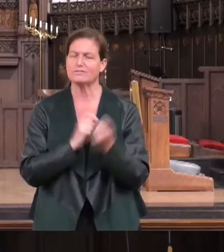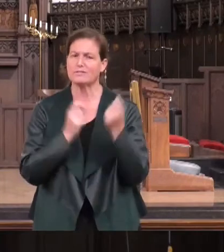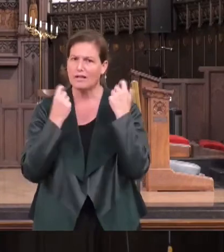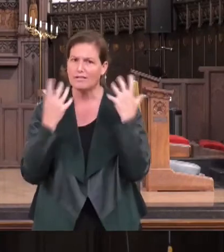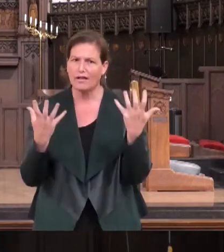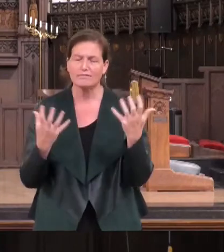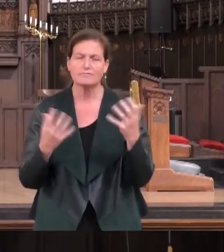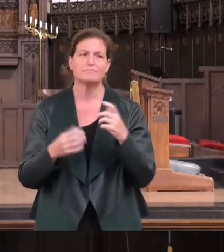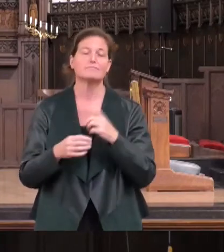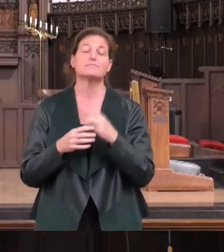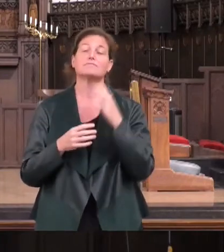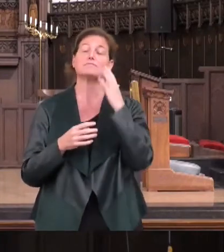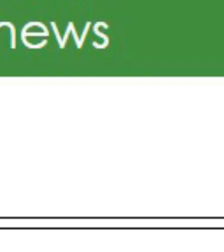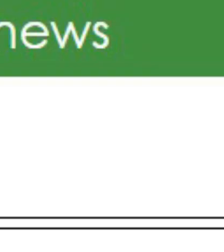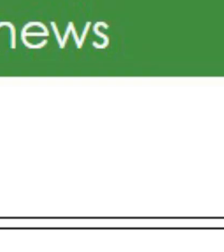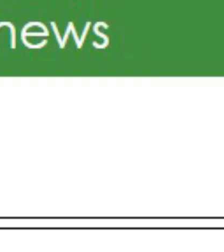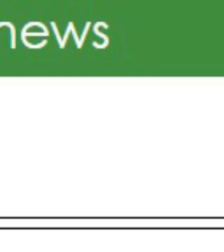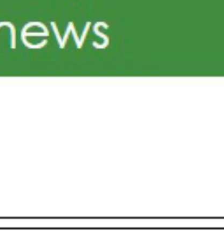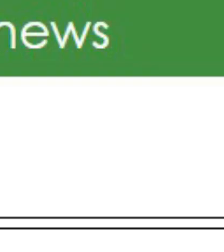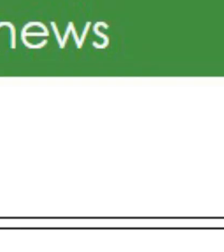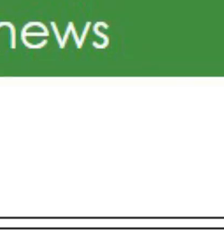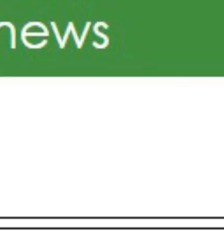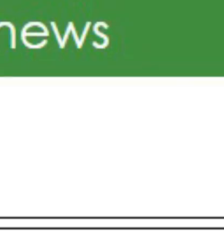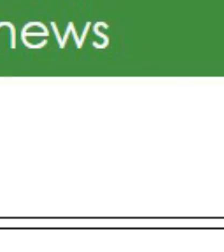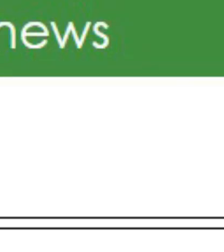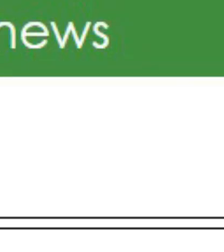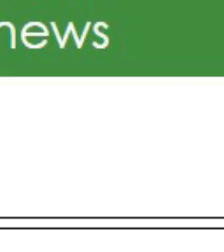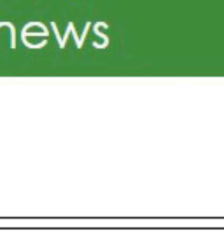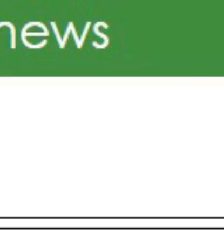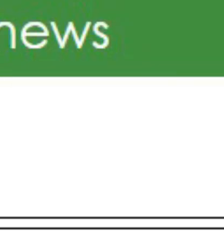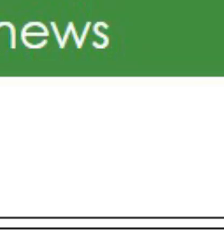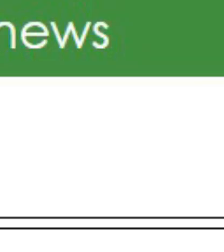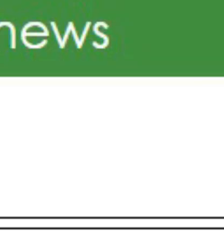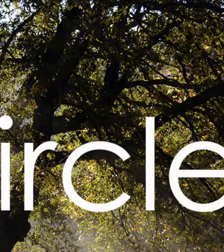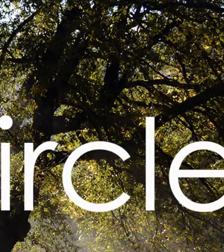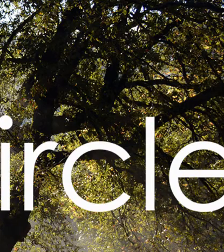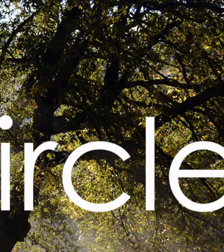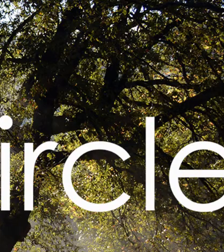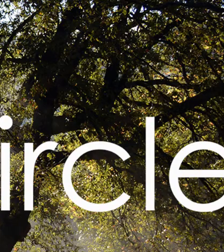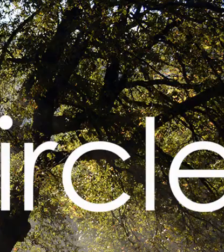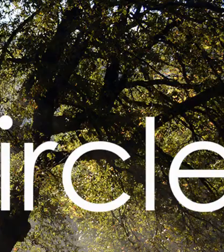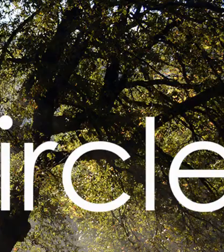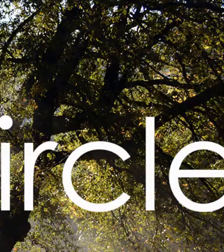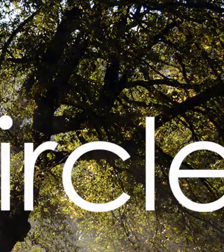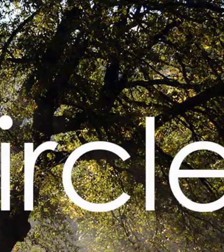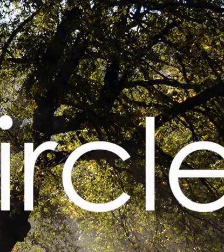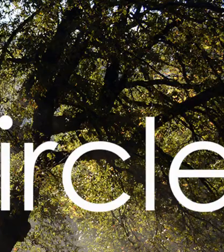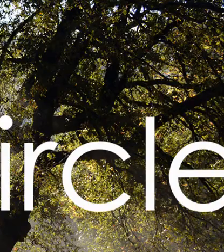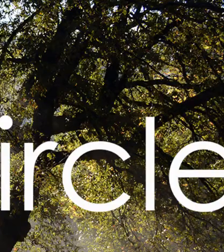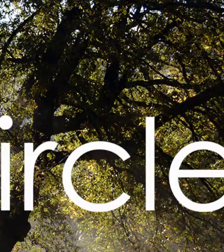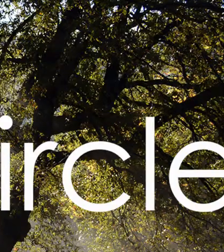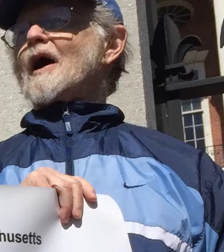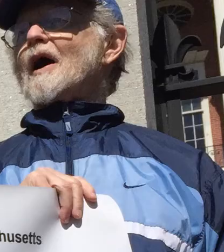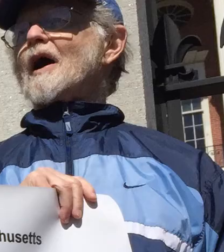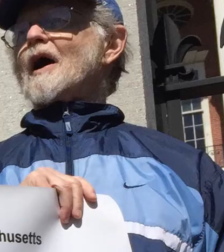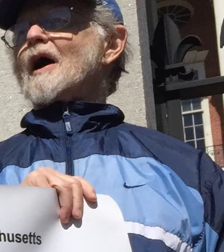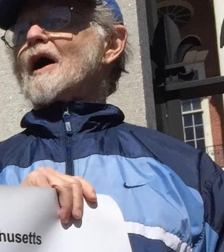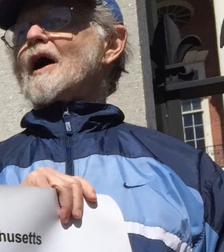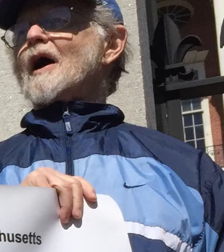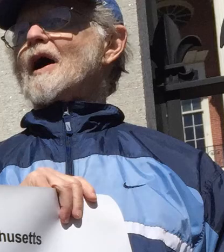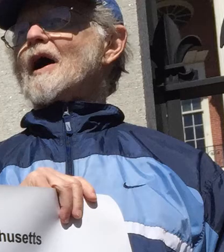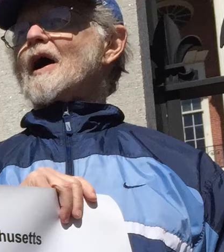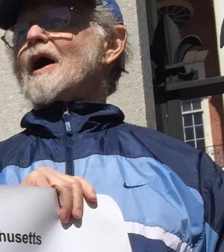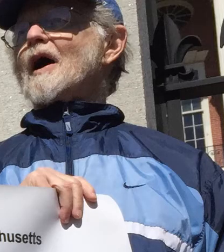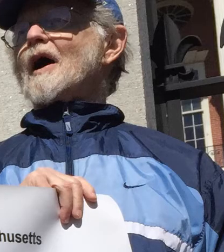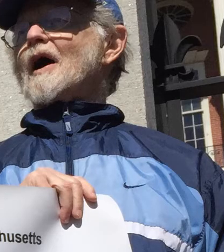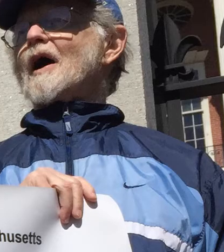it's now. Because of the prophetic voice of Margaret Bullitt Jonas and of others, our diocese has long been a leader in